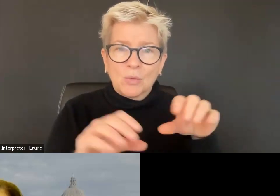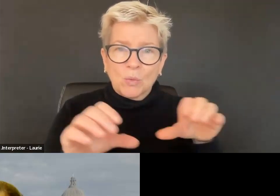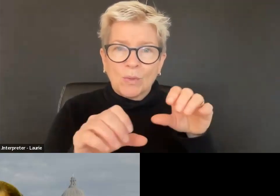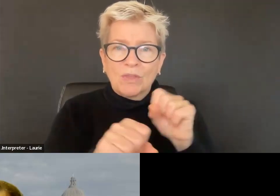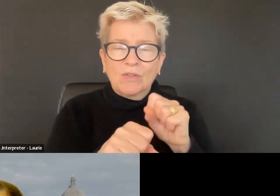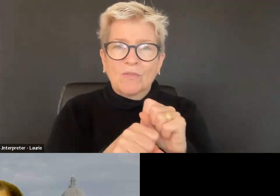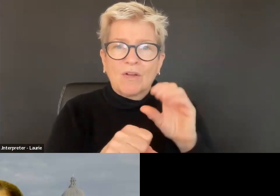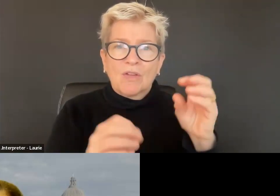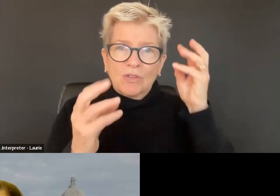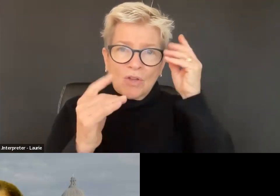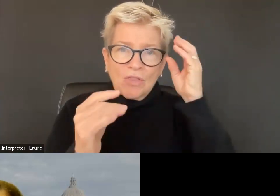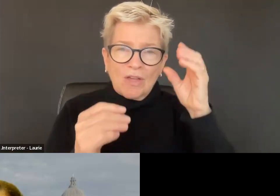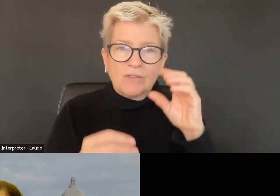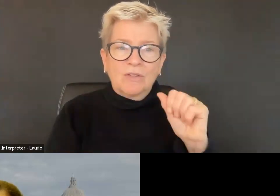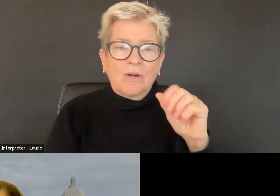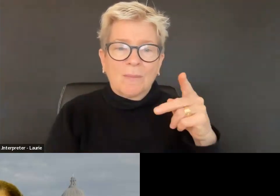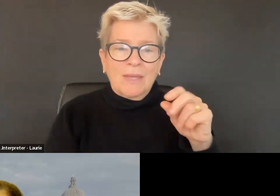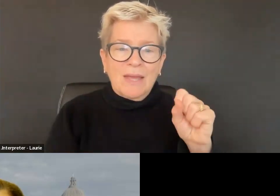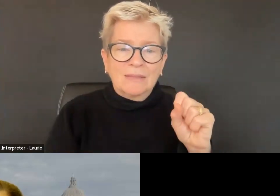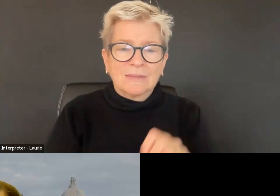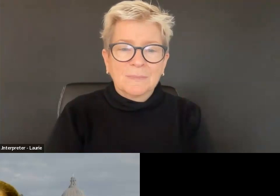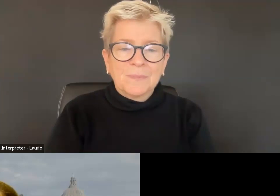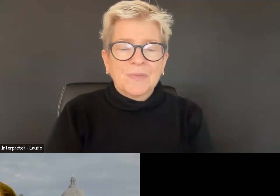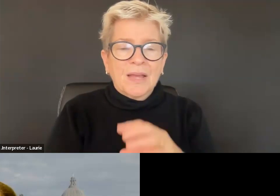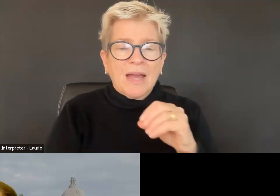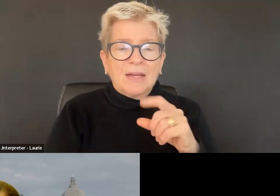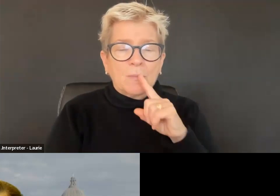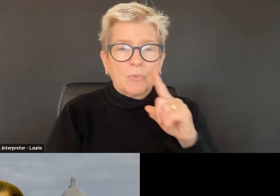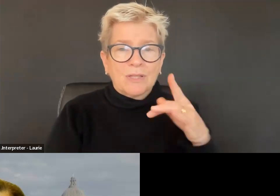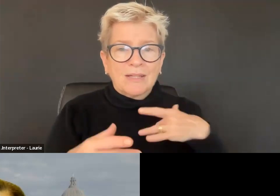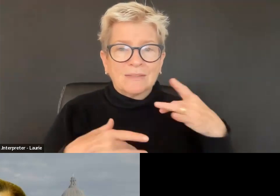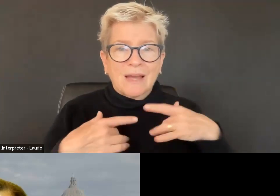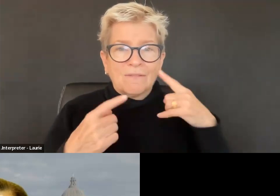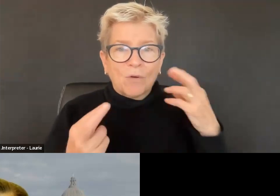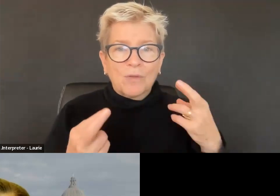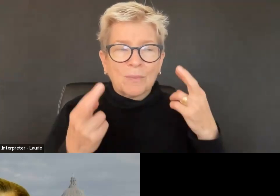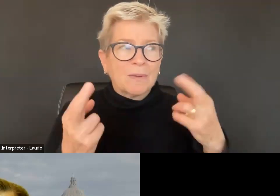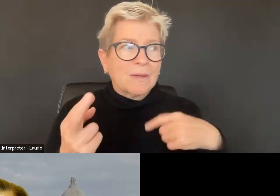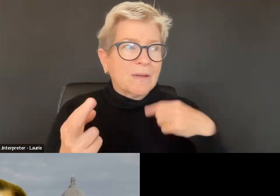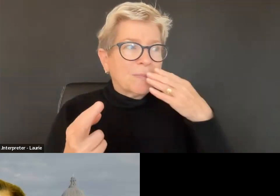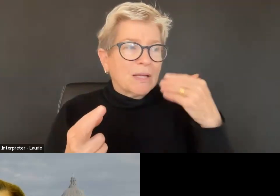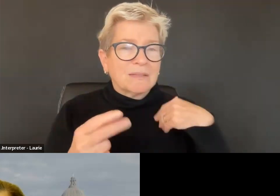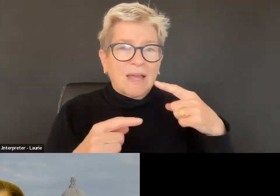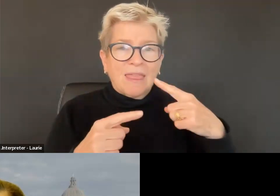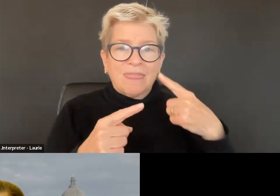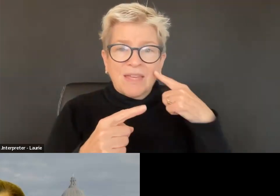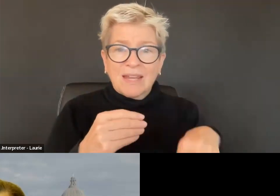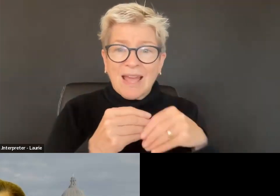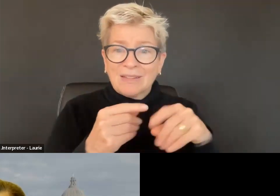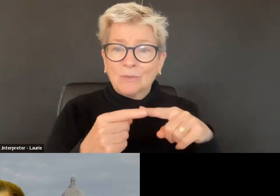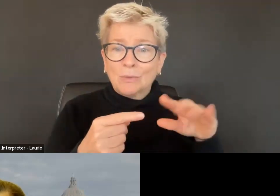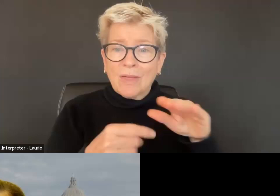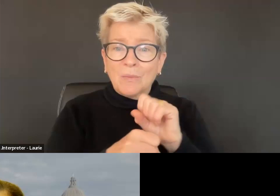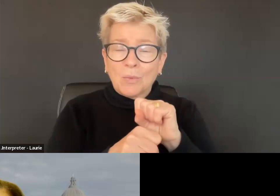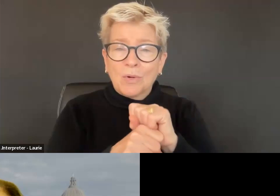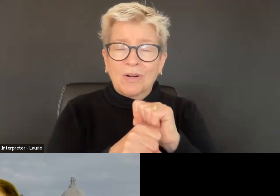thoughts, your ideas. And so I'm very excited for this recommendation because I think it builds on that work. And it gives this committee